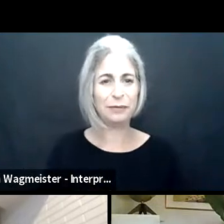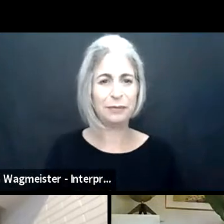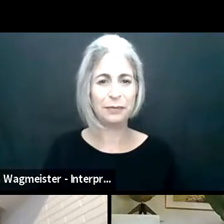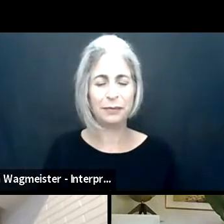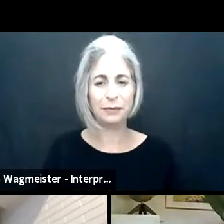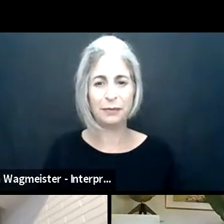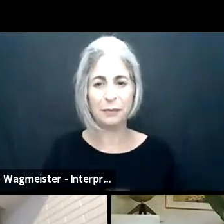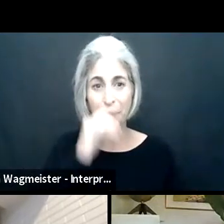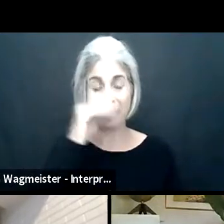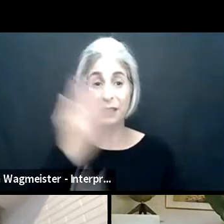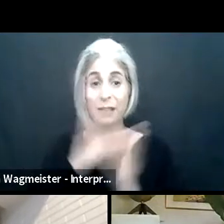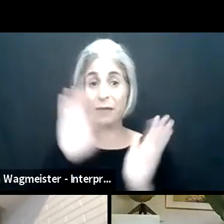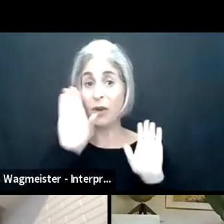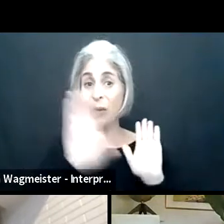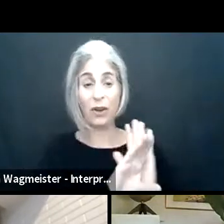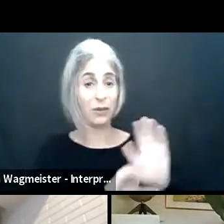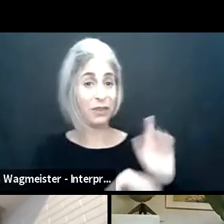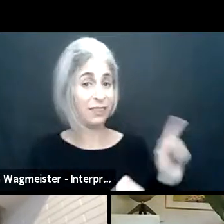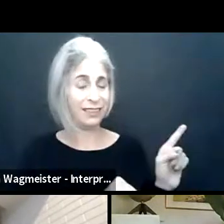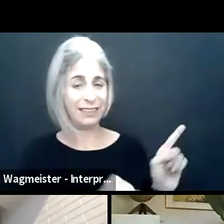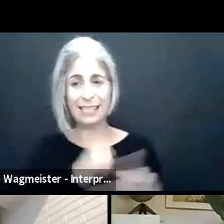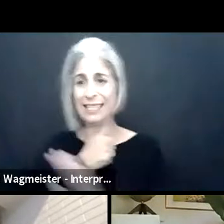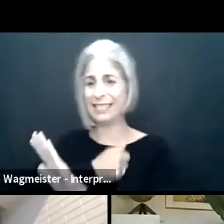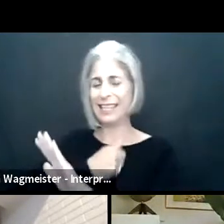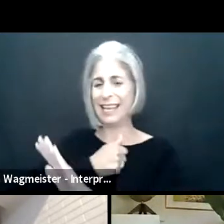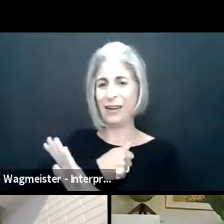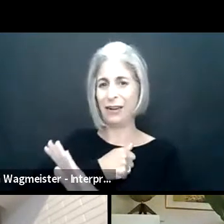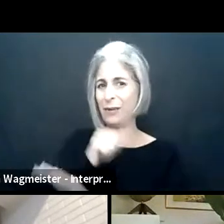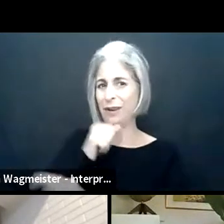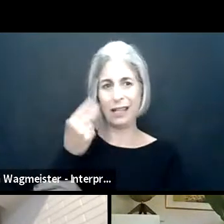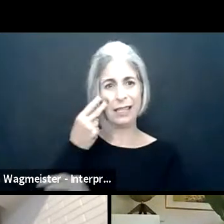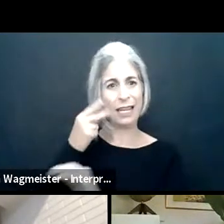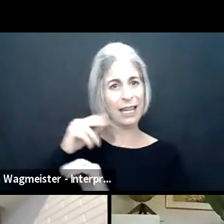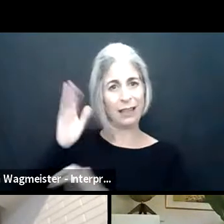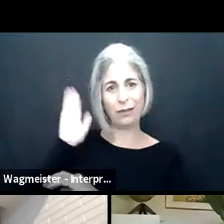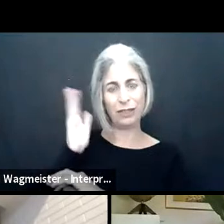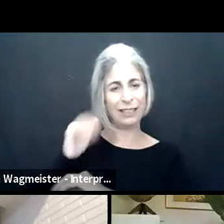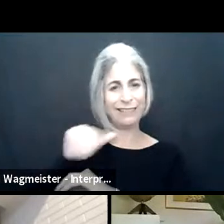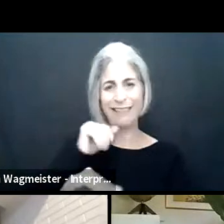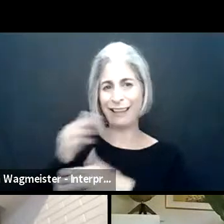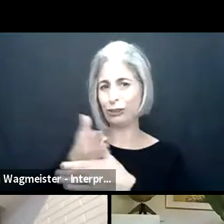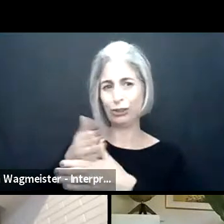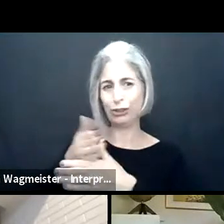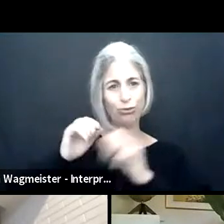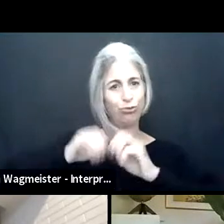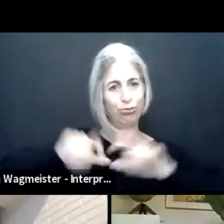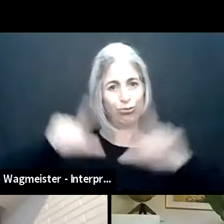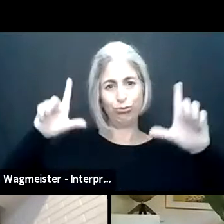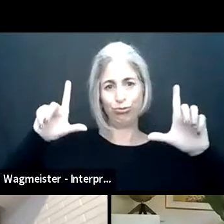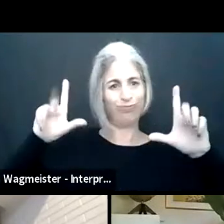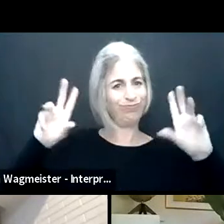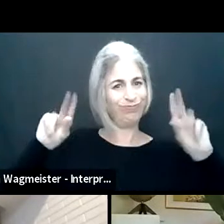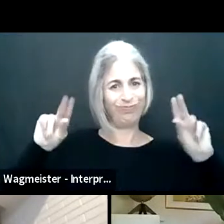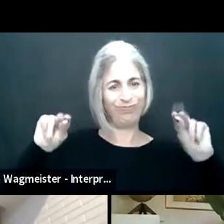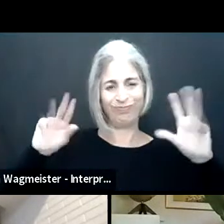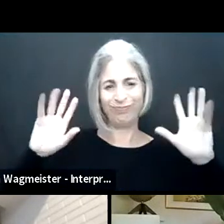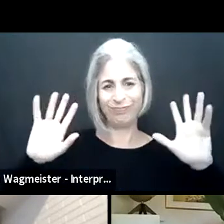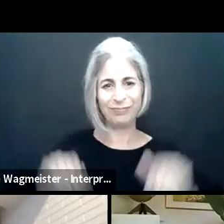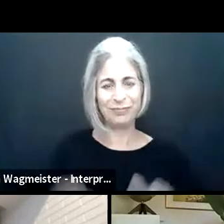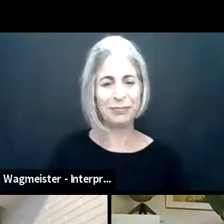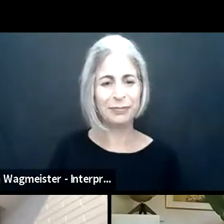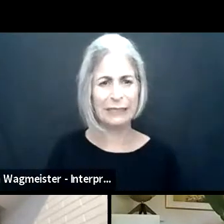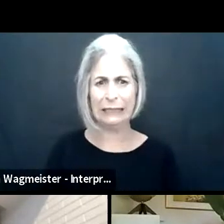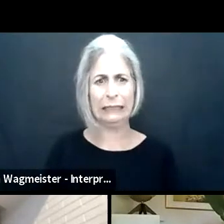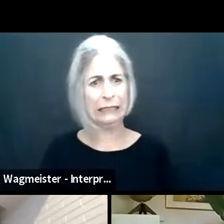Some photos. Yes? Sorry, Sam, we're not seeing the presentation. Oh, it's not showing. Well, that's not